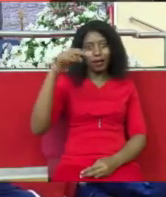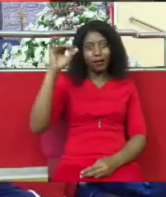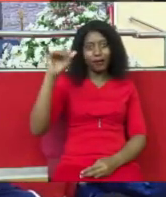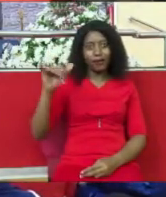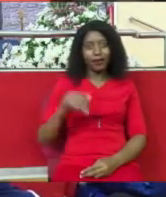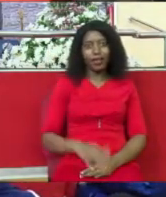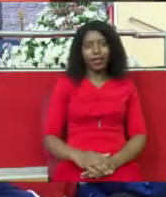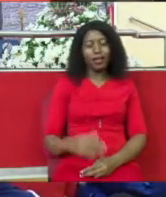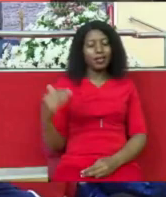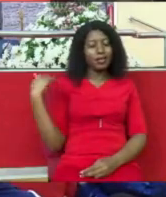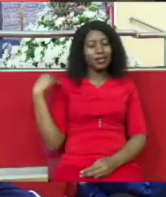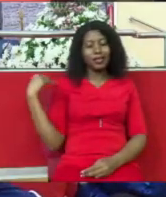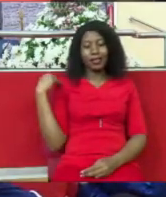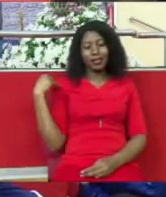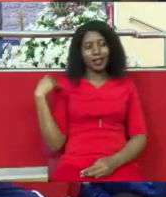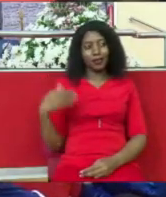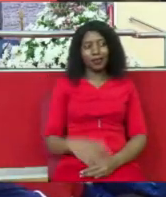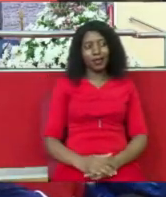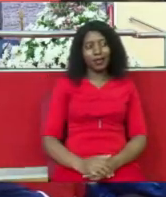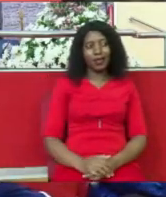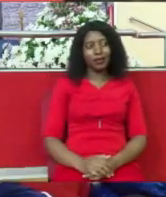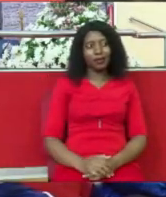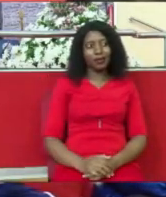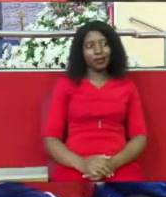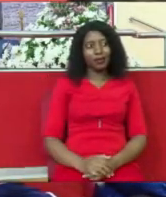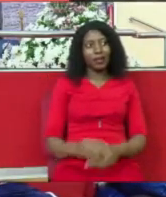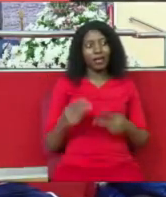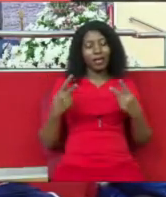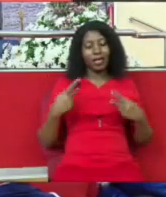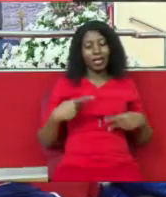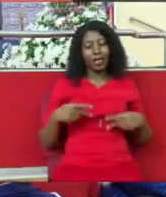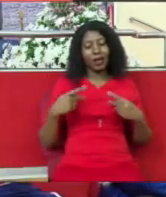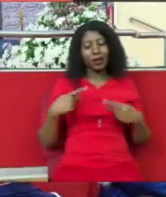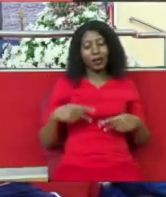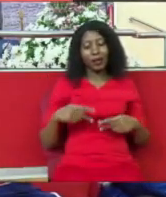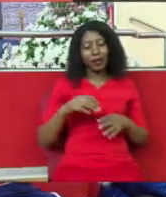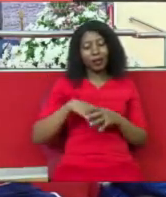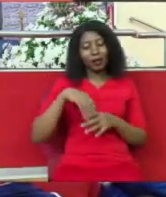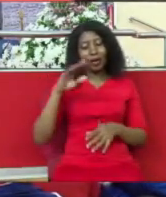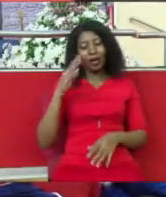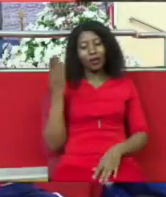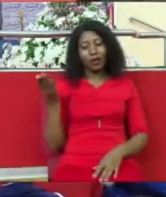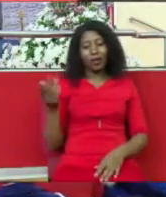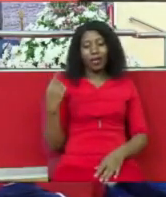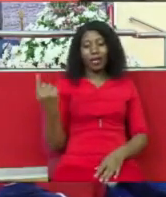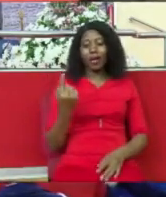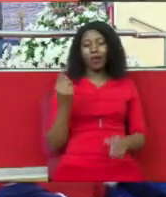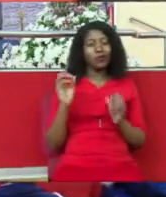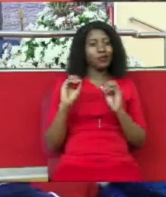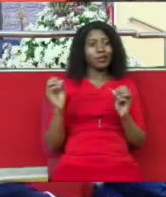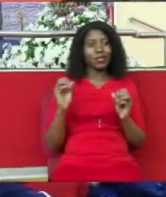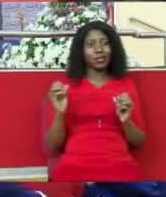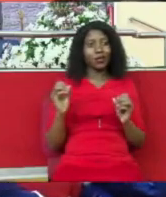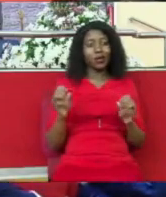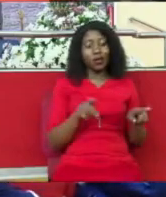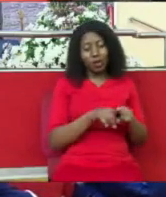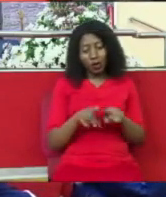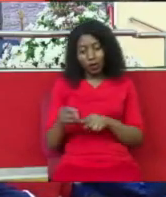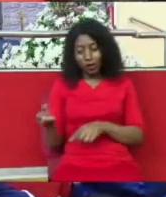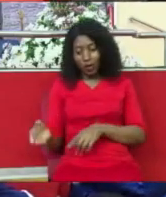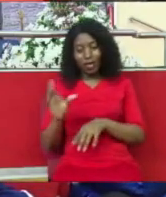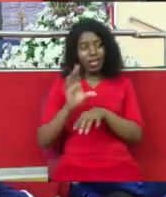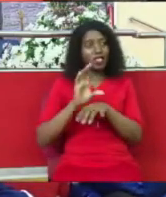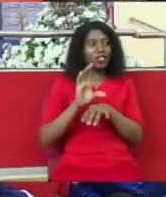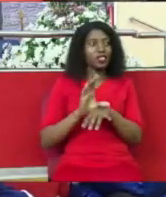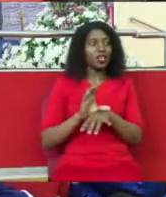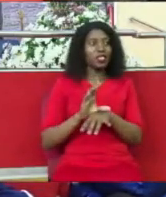is disturbing, and it is not disturbing people out there. It is disturbing brothers and sisters in the house of God. Hiyo maneno